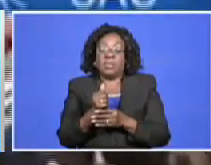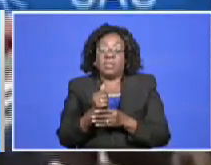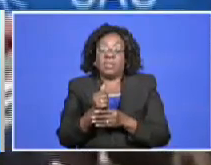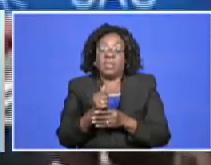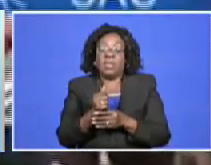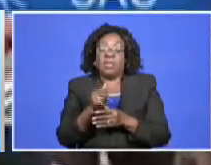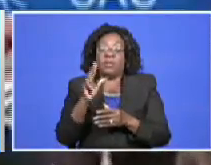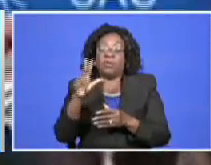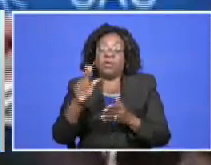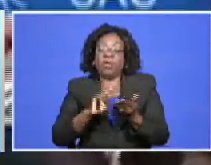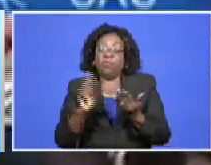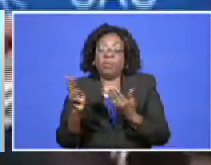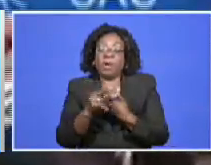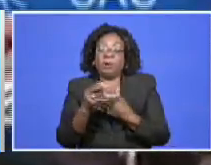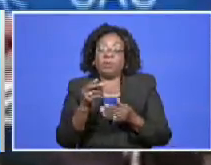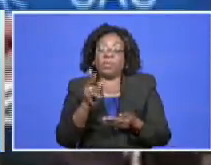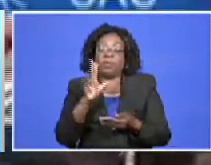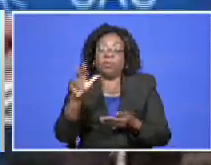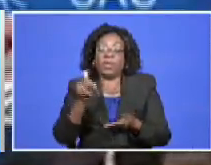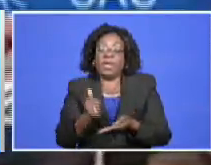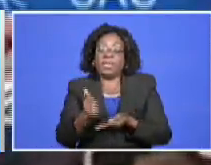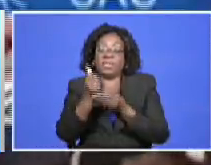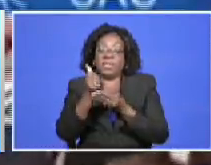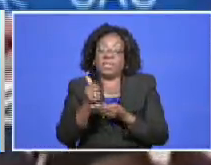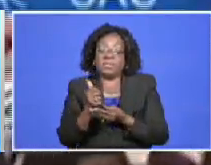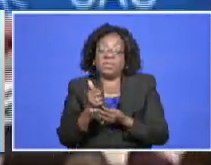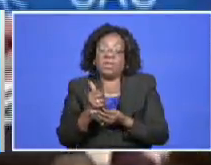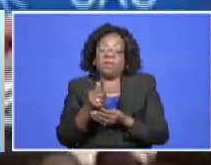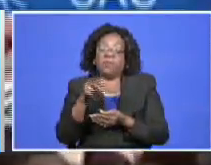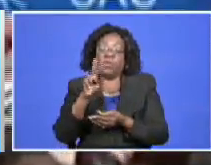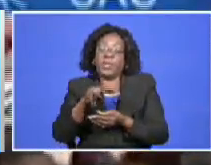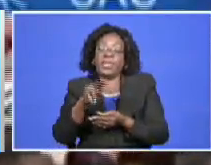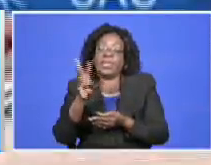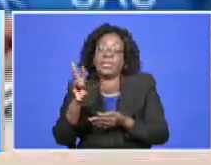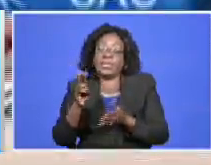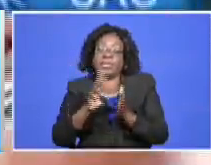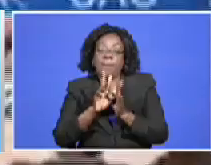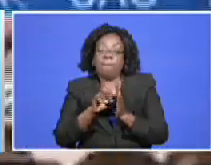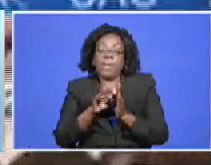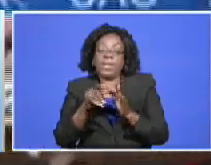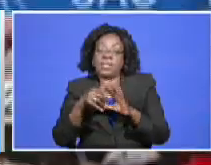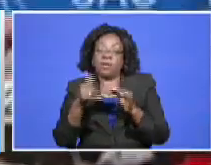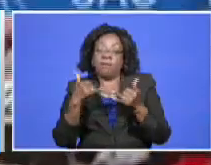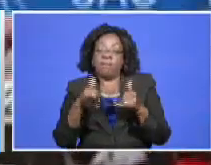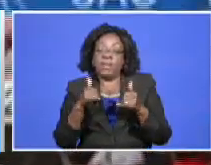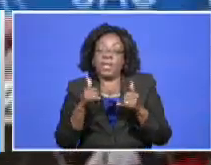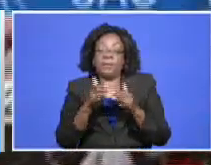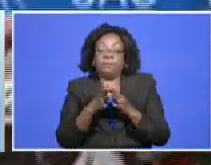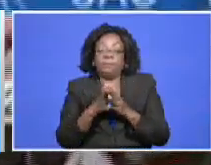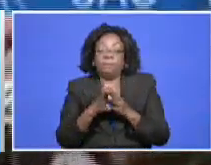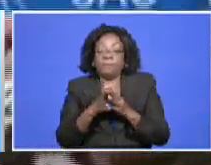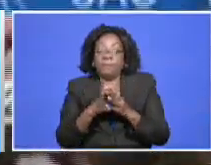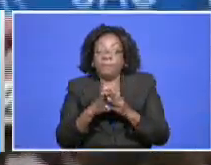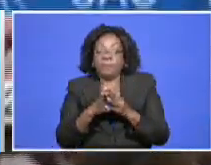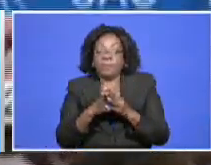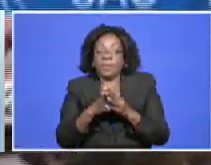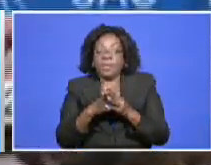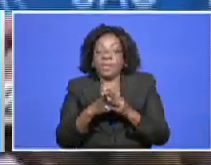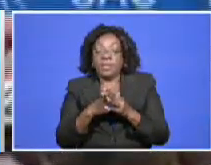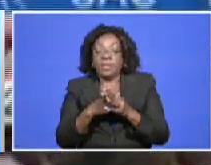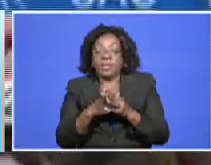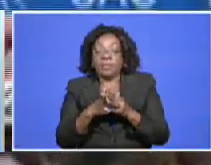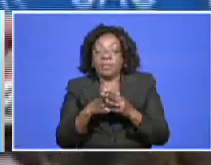3 rebounds and 3 assists across 26 minutes of play in Saturday's 123-111 win over the Portland Trail